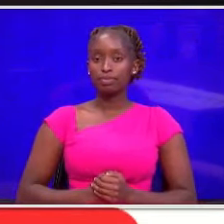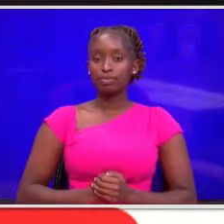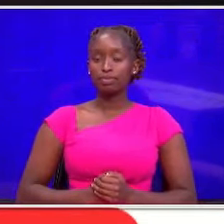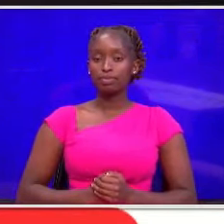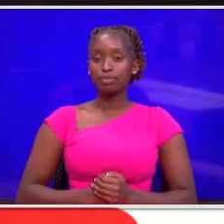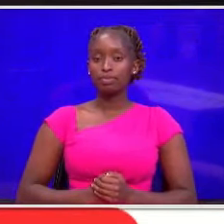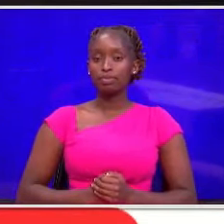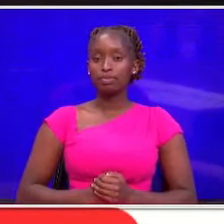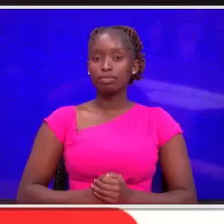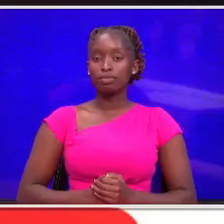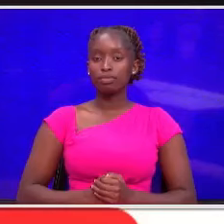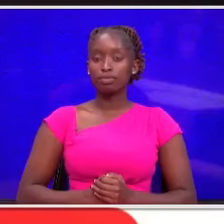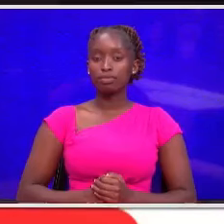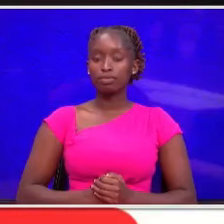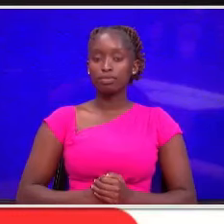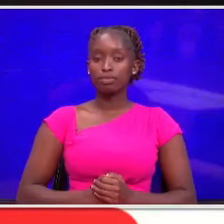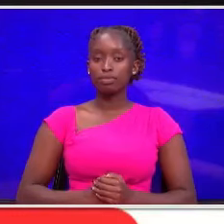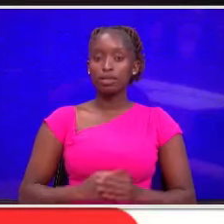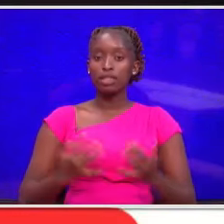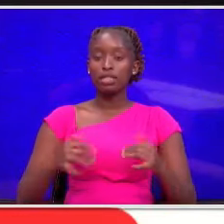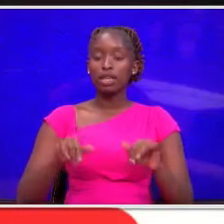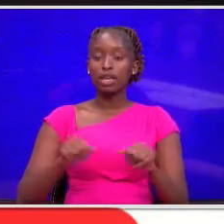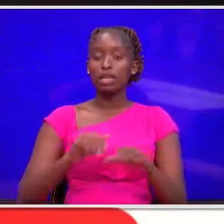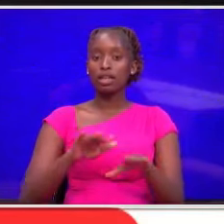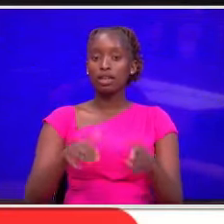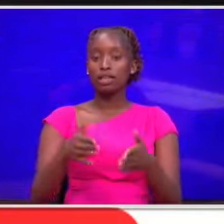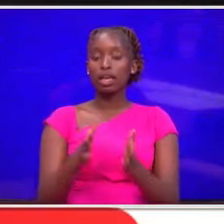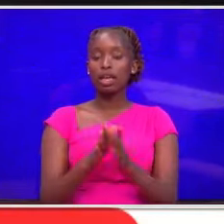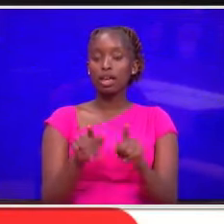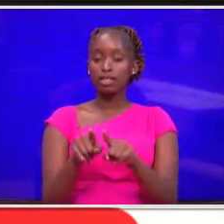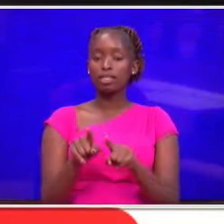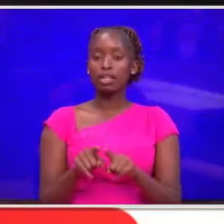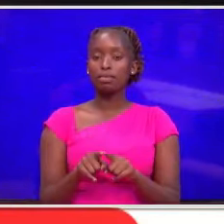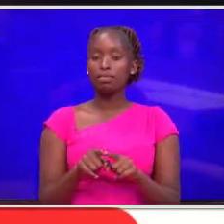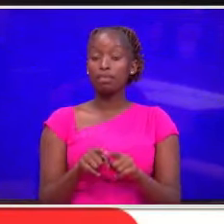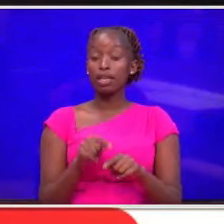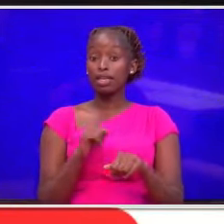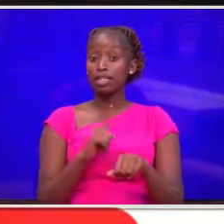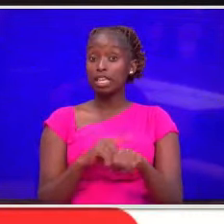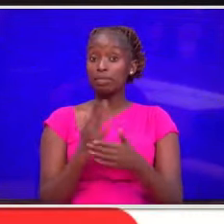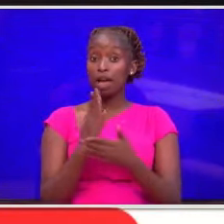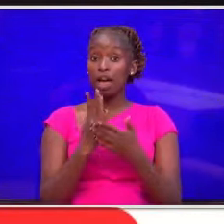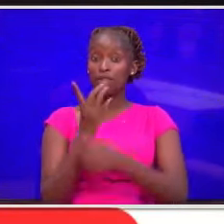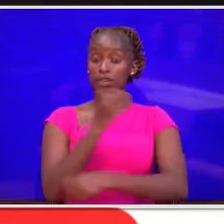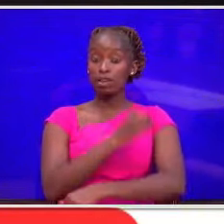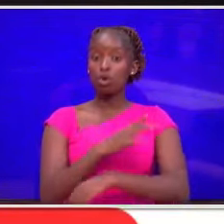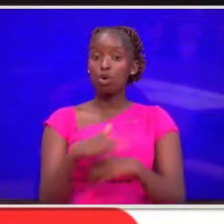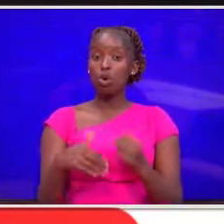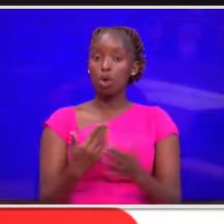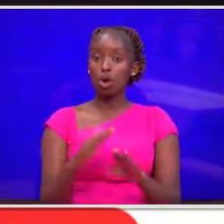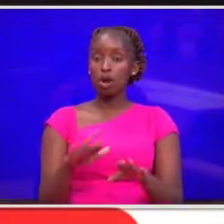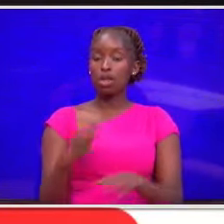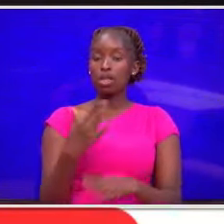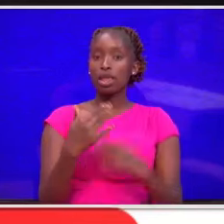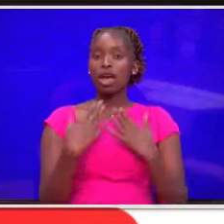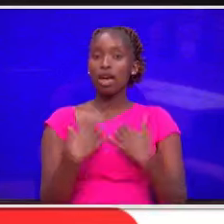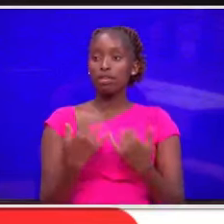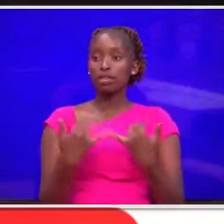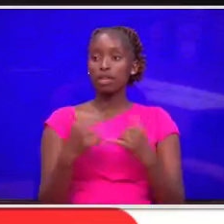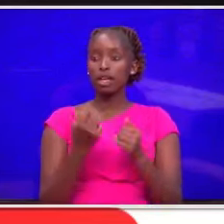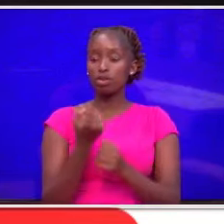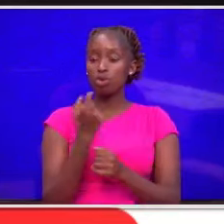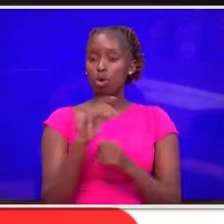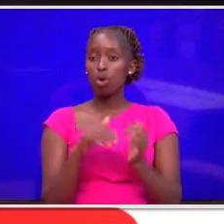We just need Billy released unconditionally and in record time. By midday, the space had gathered traction with over 50,000